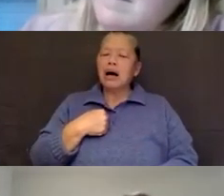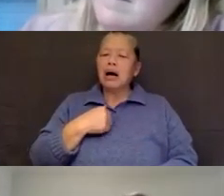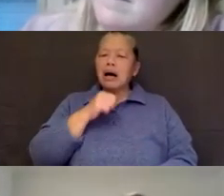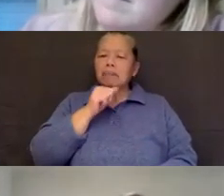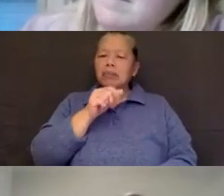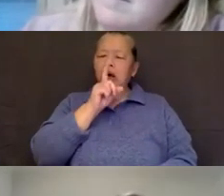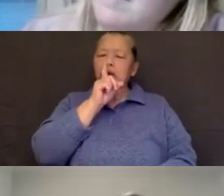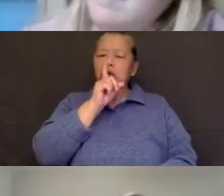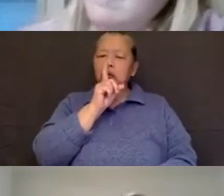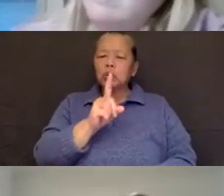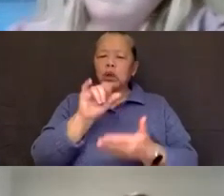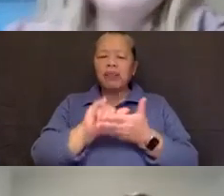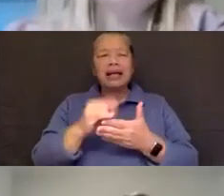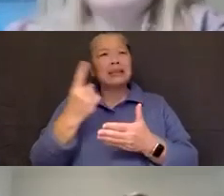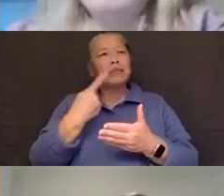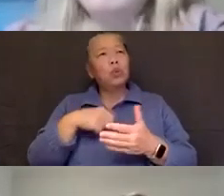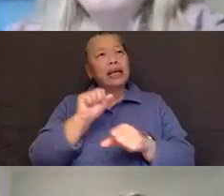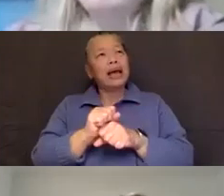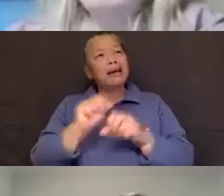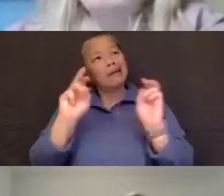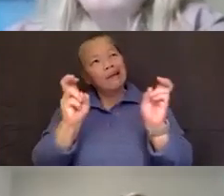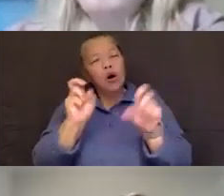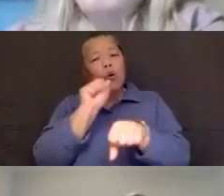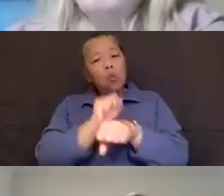it's something that we can work on. We have to be.